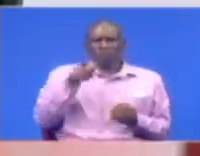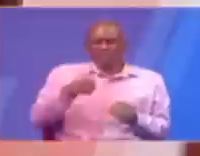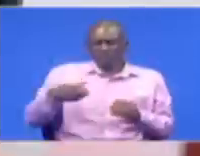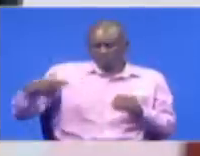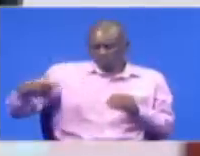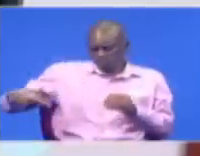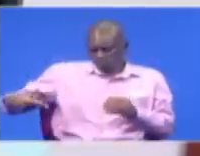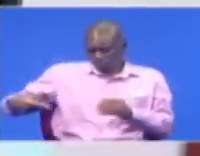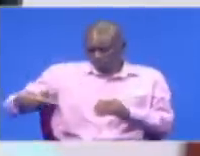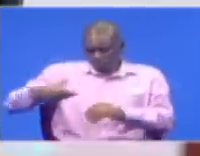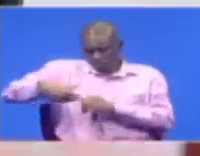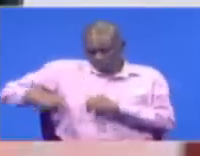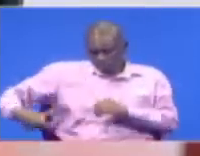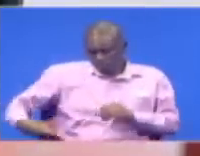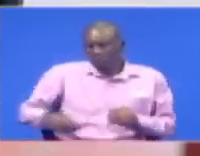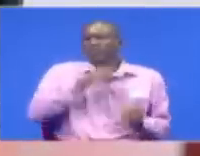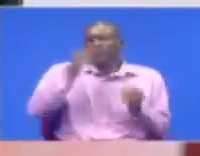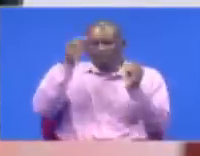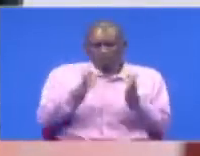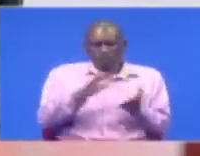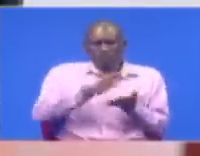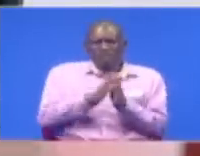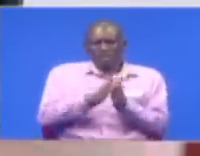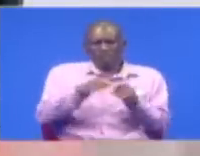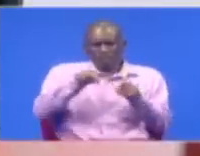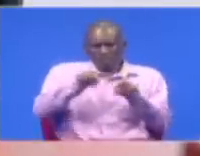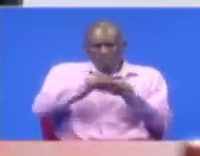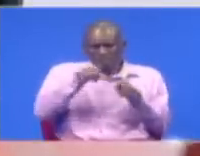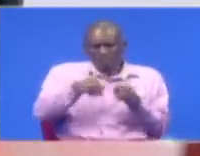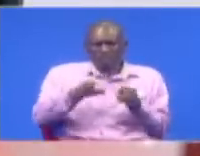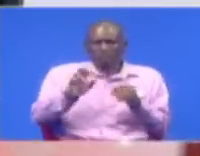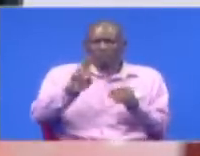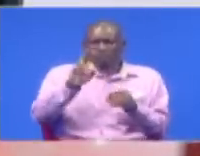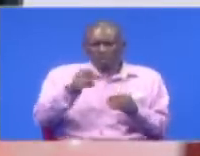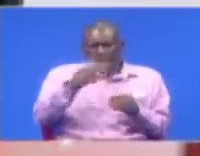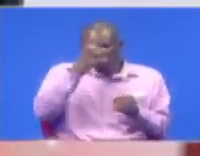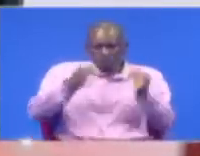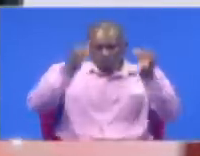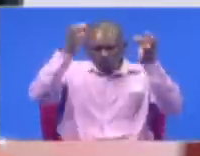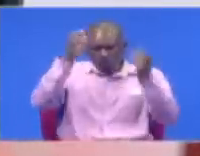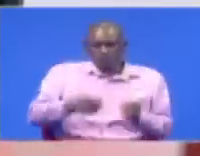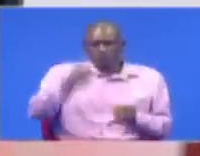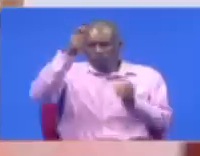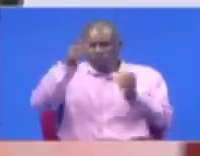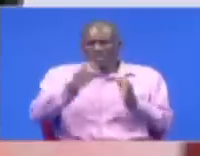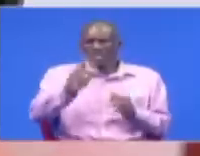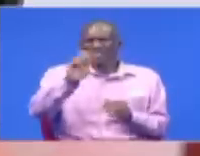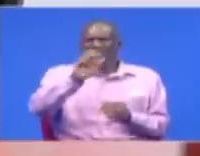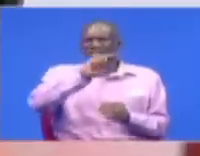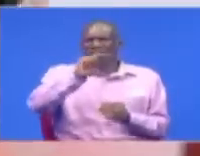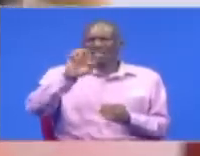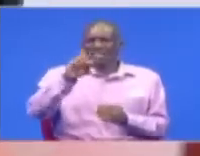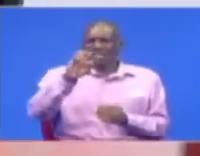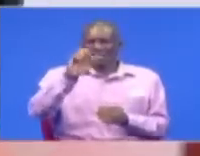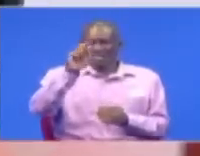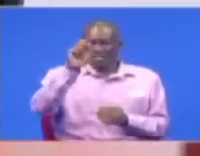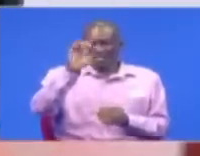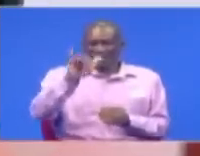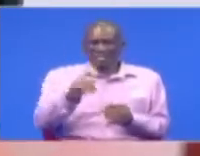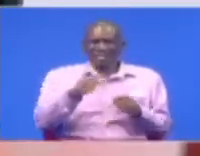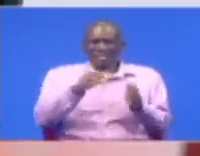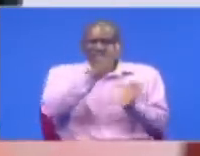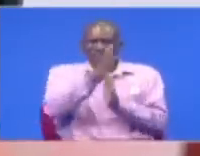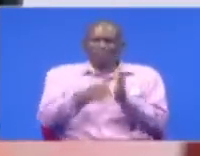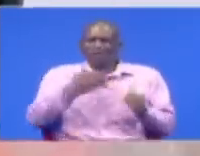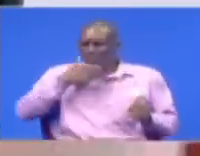it is in the United Kingdom because of a decision by Justice Kennedy in the Planned Parenthood case. I'm